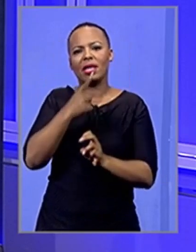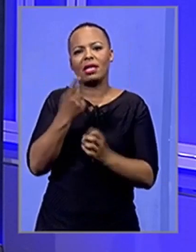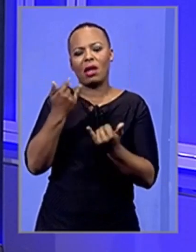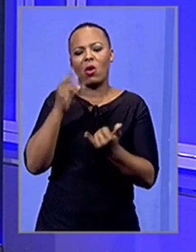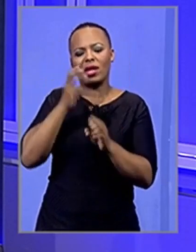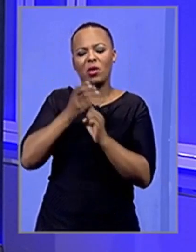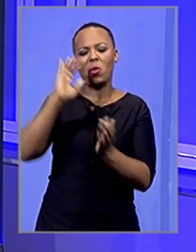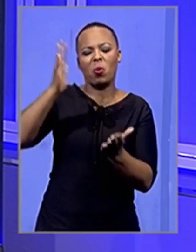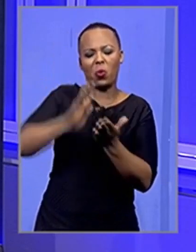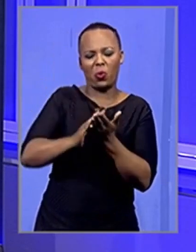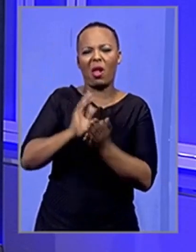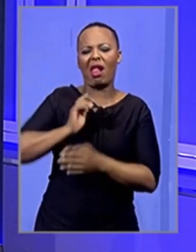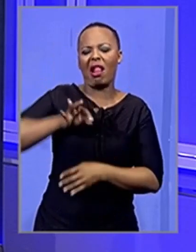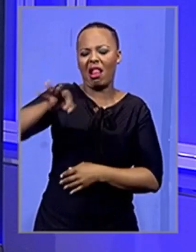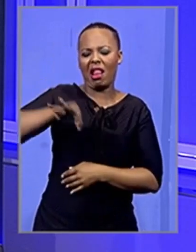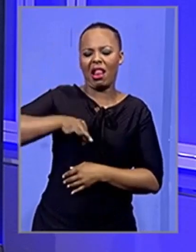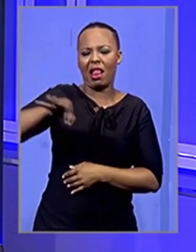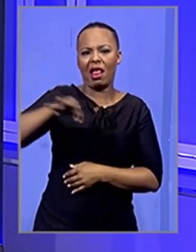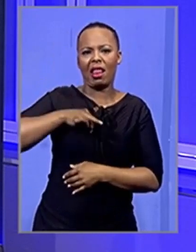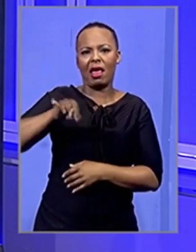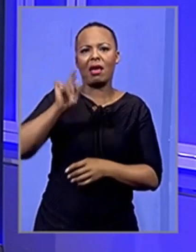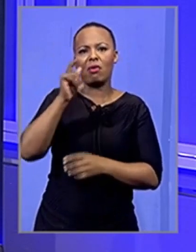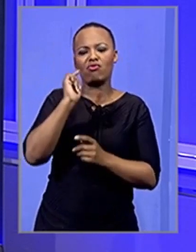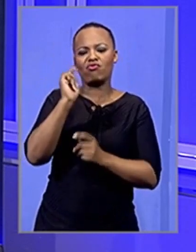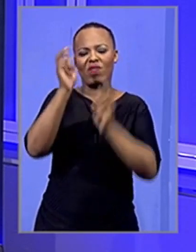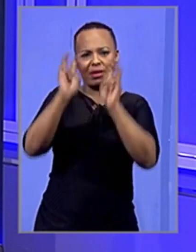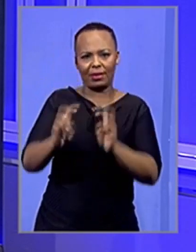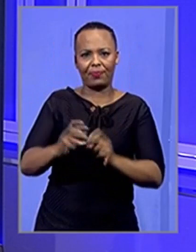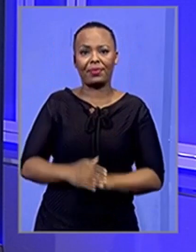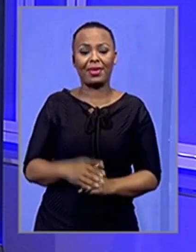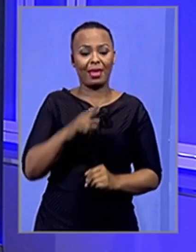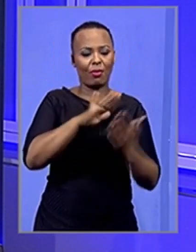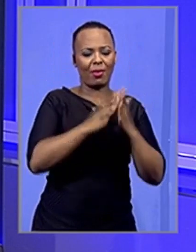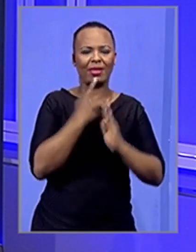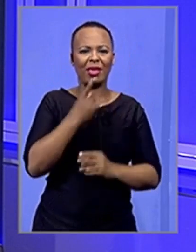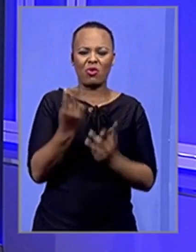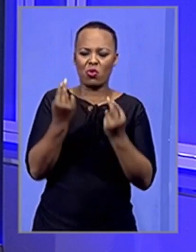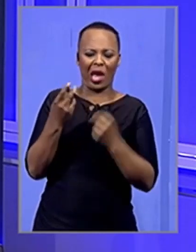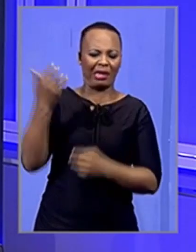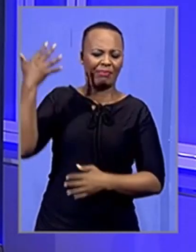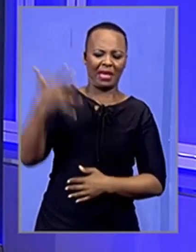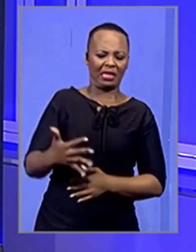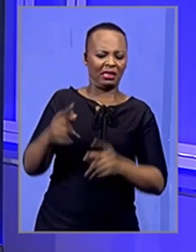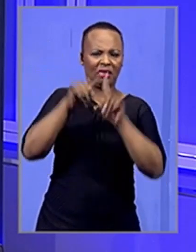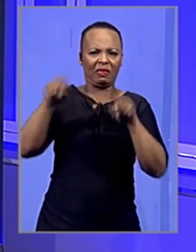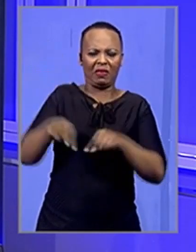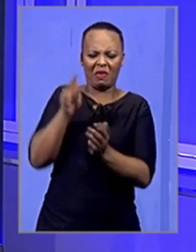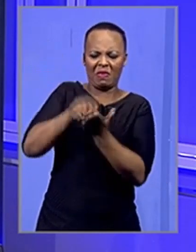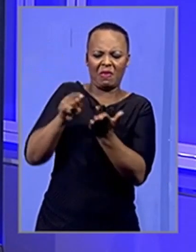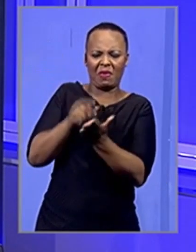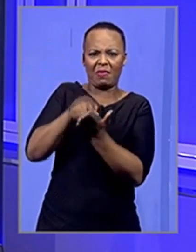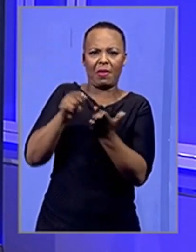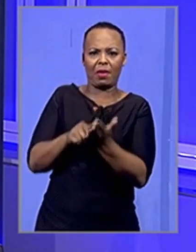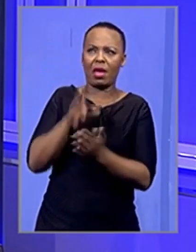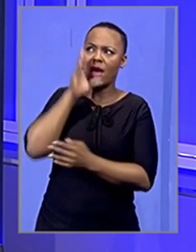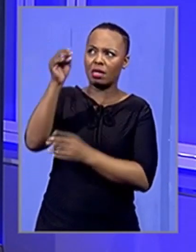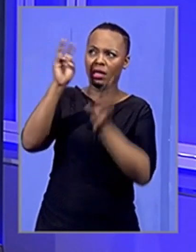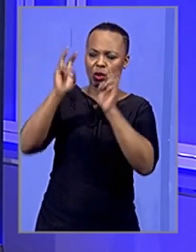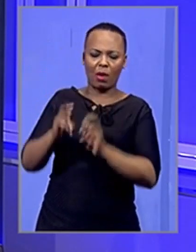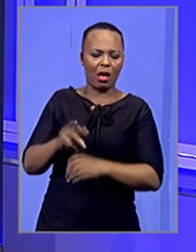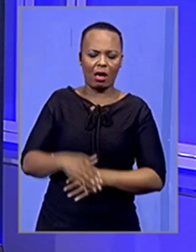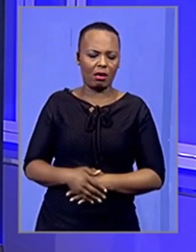patalwa motlakase. Mokgatlo wa baahi wa Salisbury Civic o re mokgwa ona o motjha o ya tura mme o ipileditse Eskom hore e